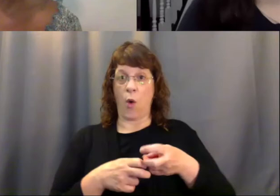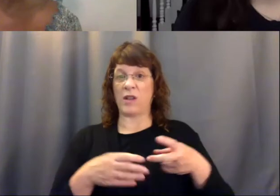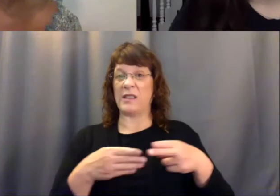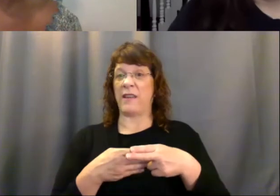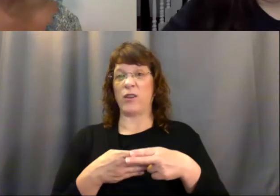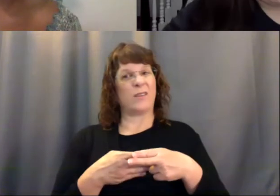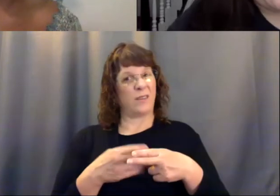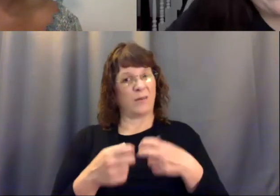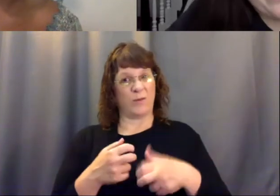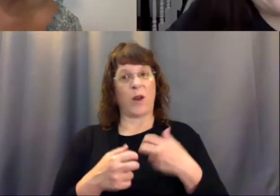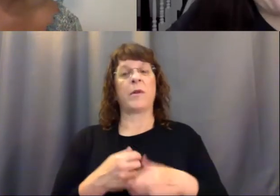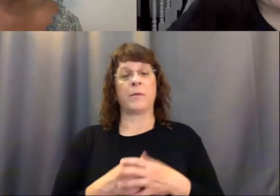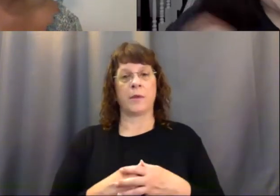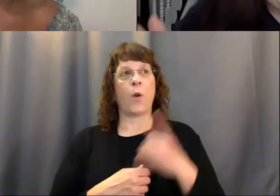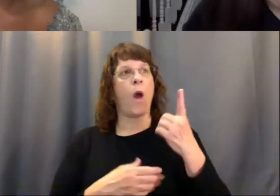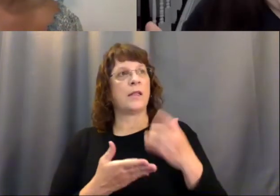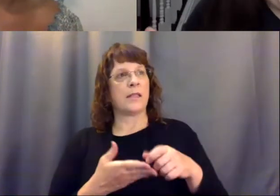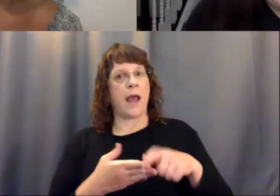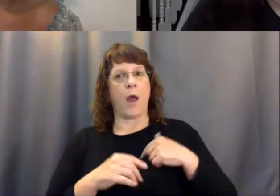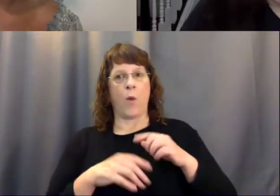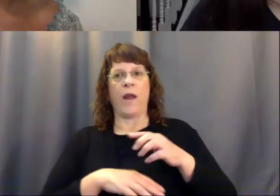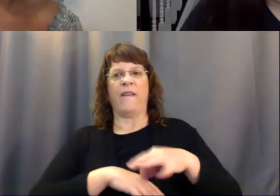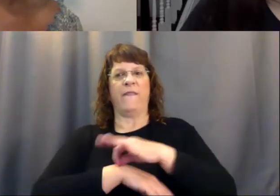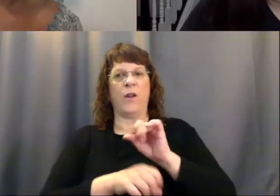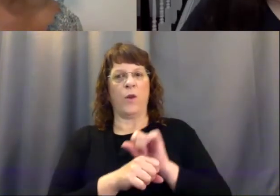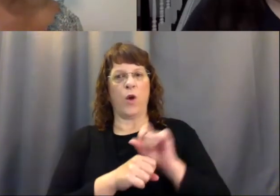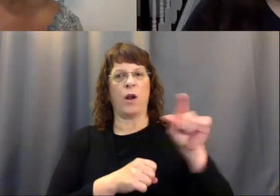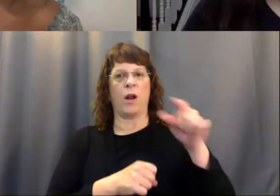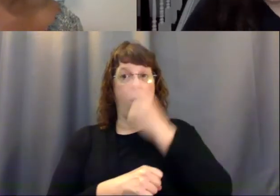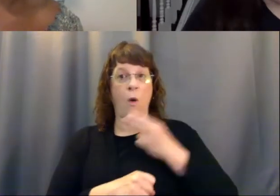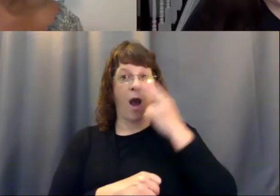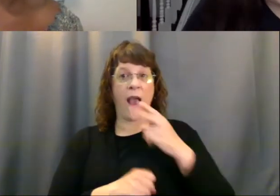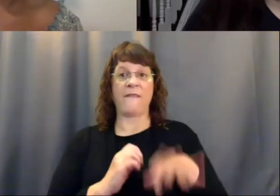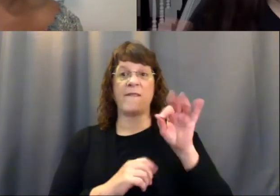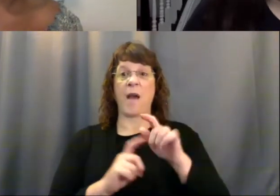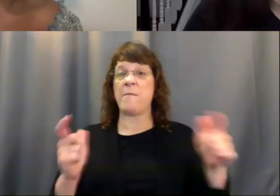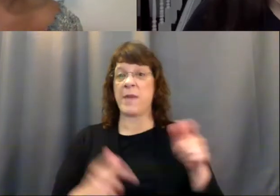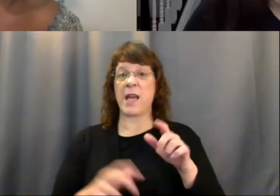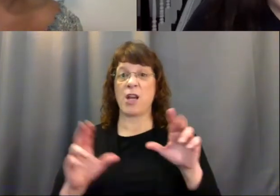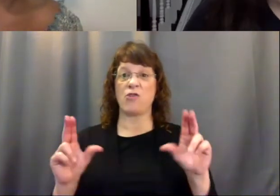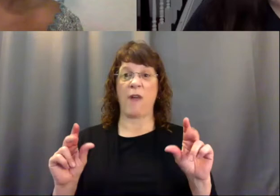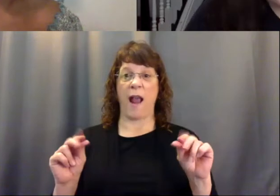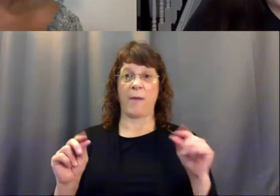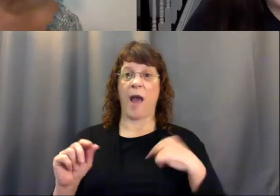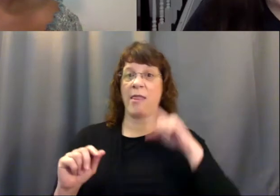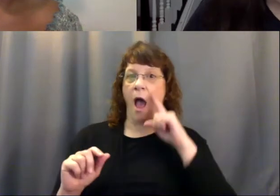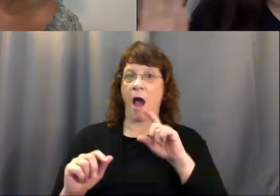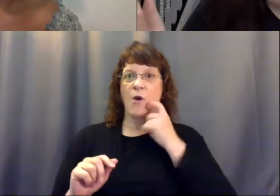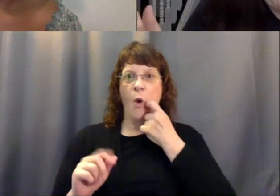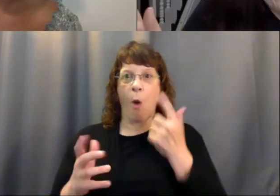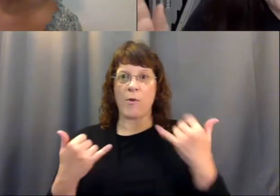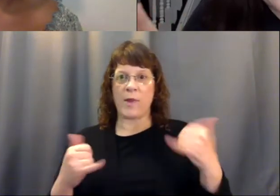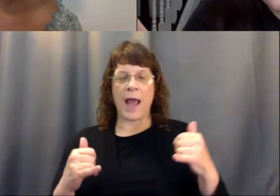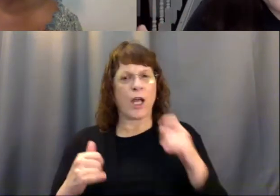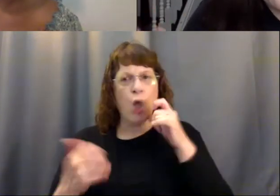I was doing field work in Hawaii and I found this really big crab and I thought it was just cool. And so I wanted to play with it. Don't play